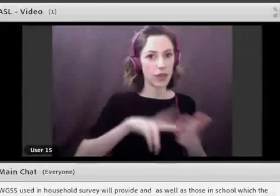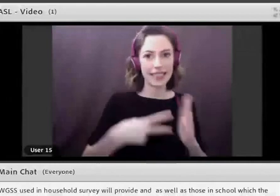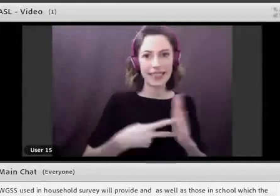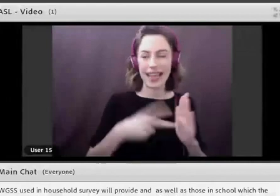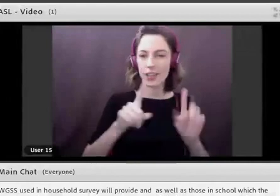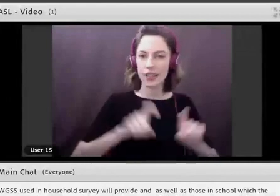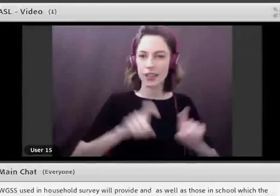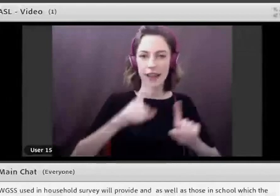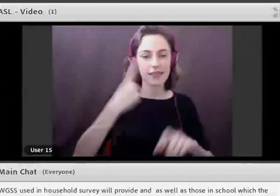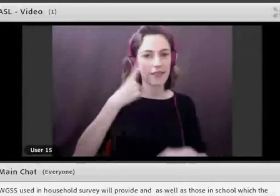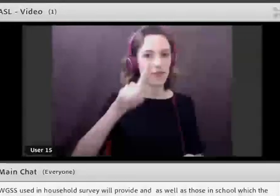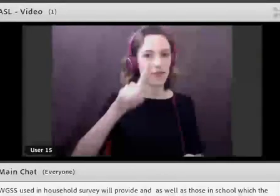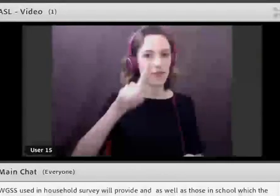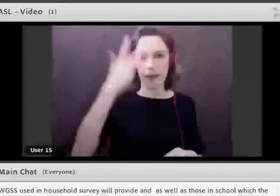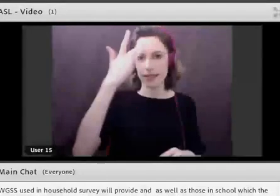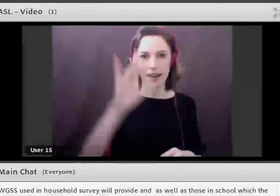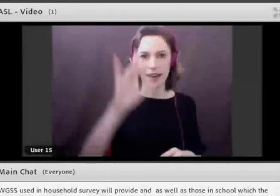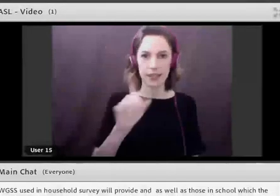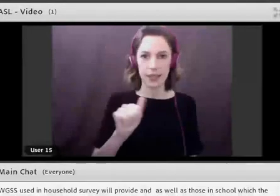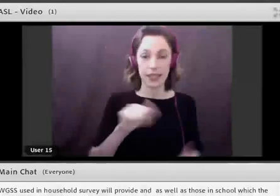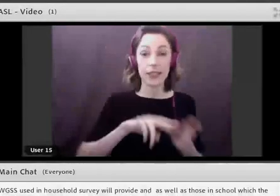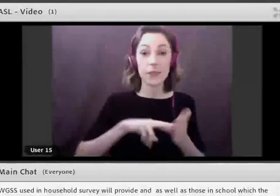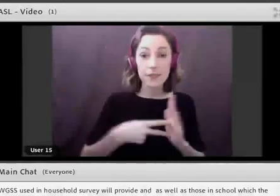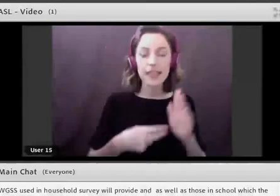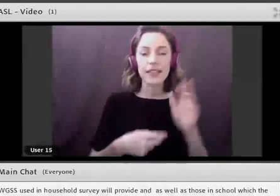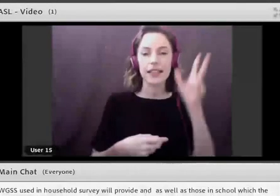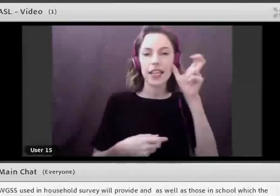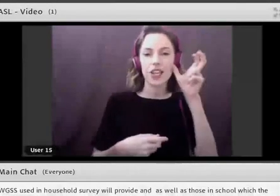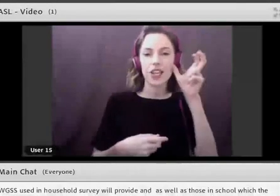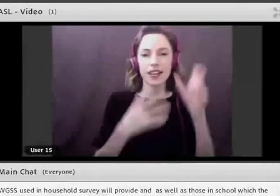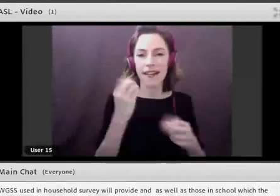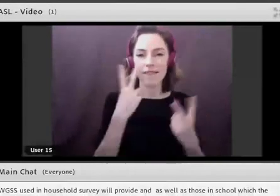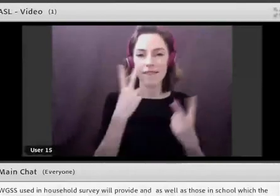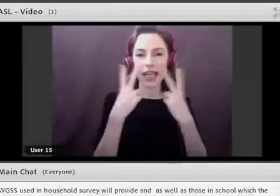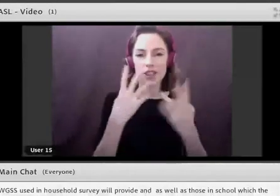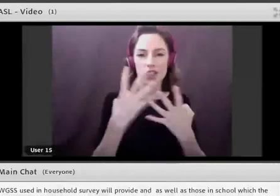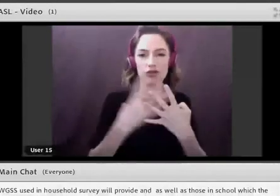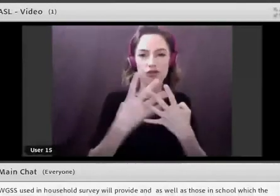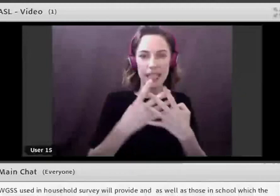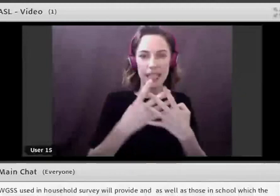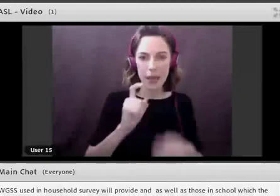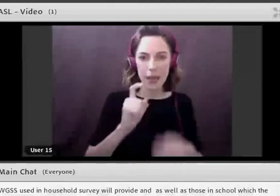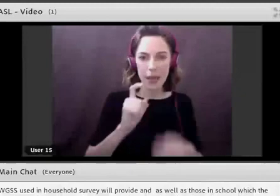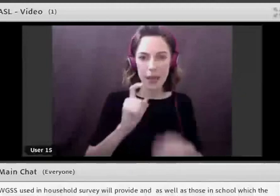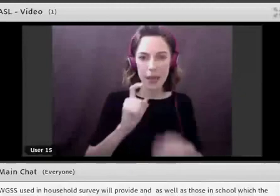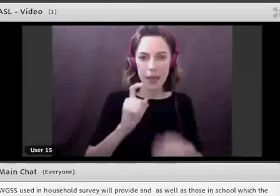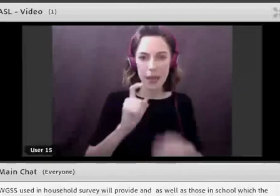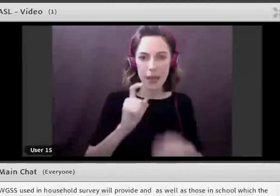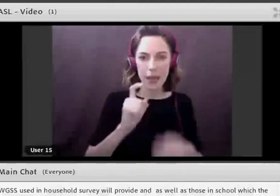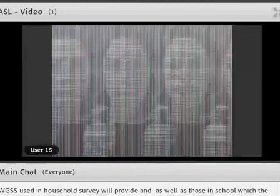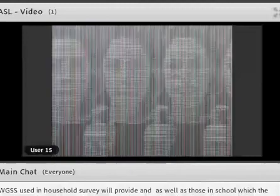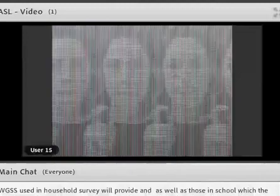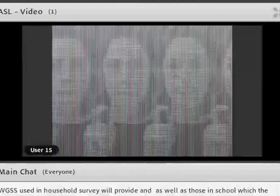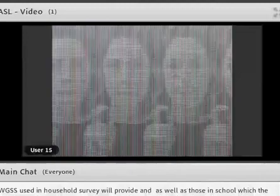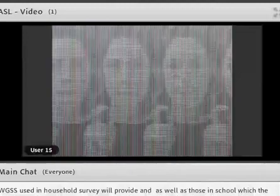screening have to take into account that some of the children you will be testing probably have intellectual disability. But if